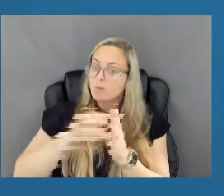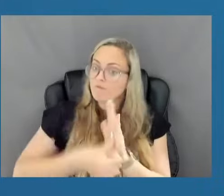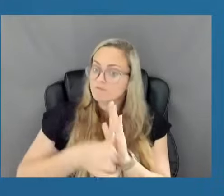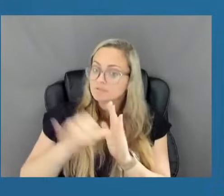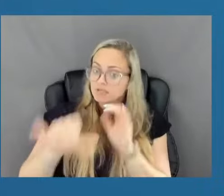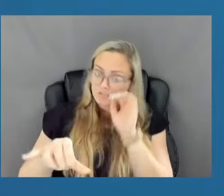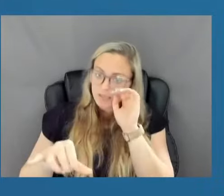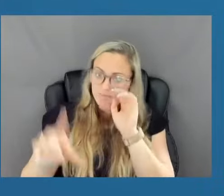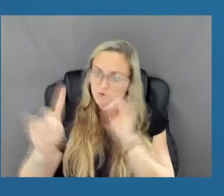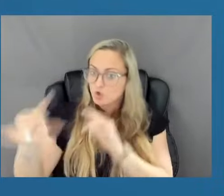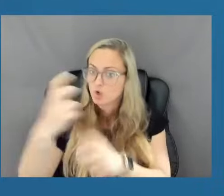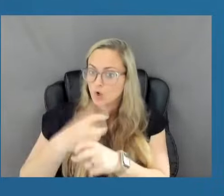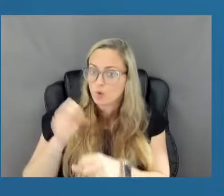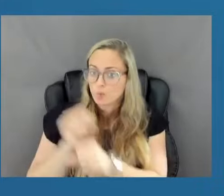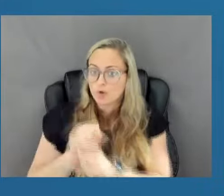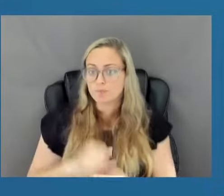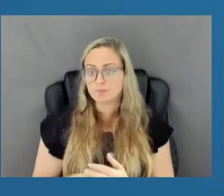for your hard work too.